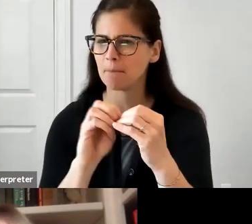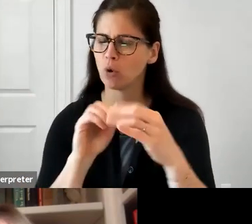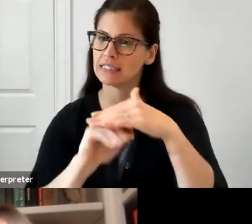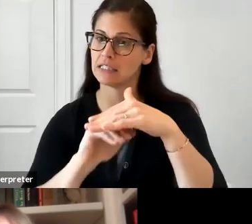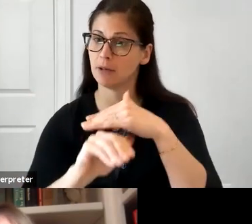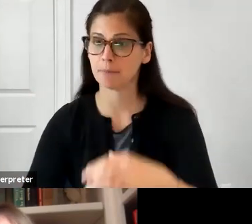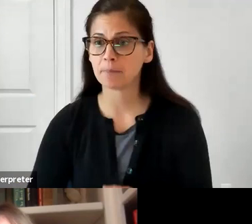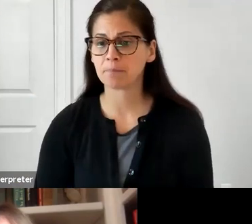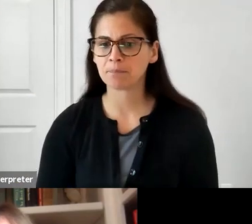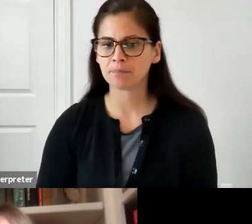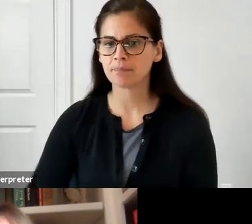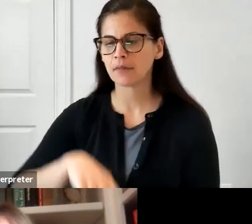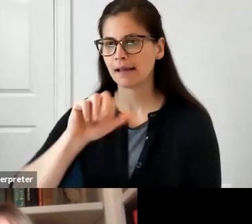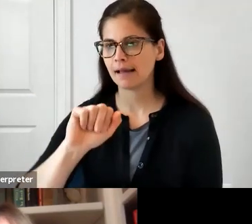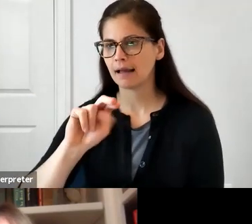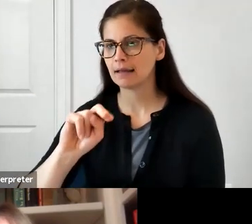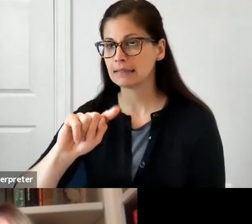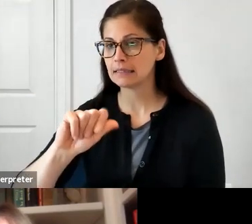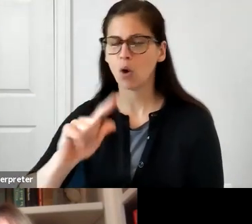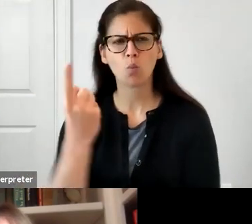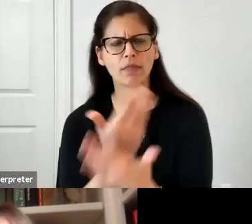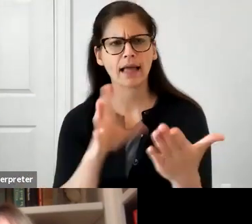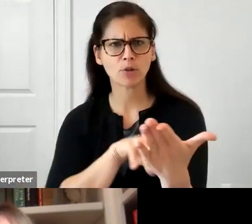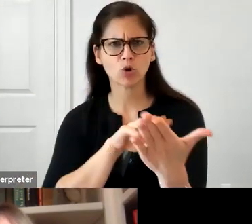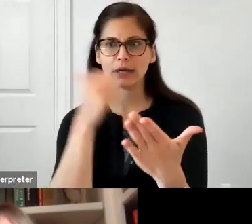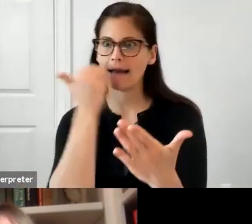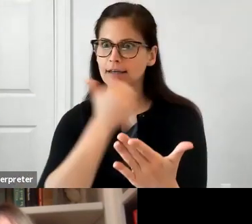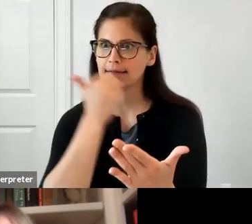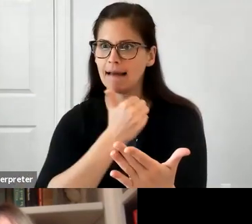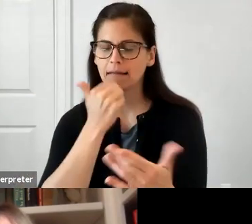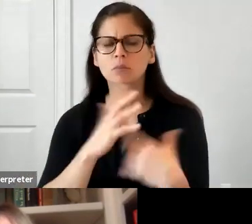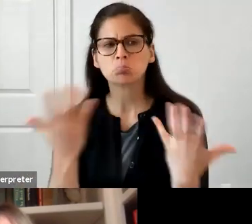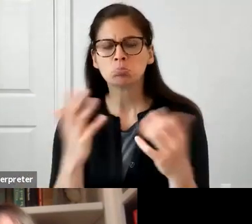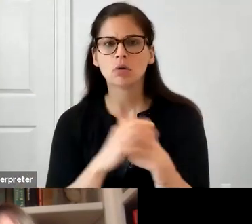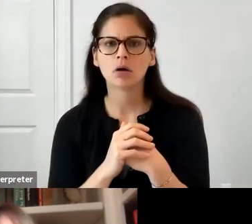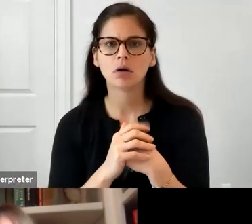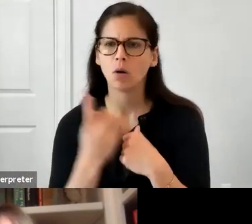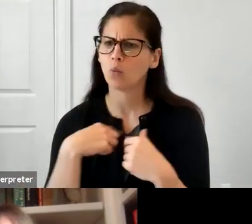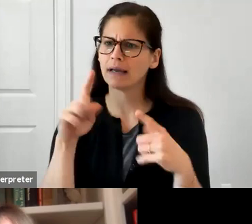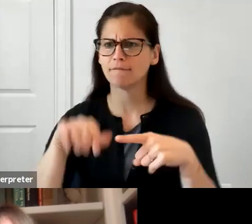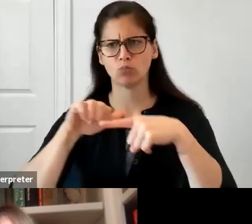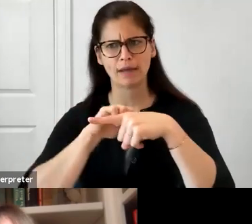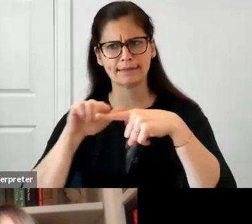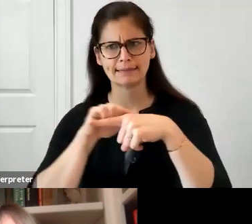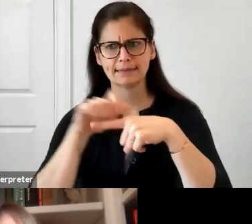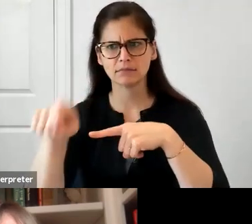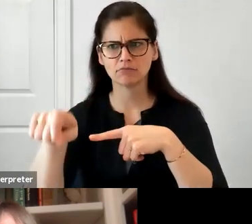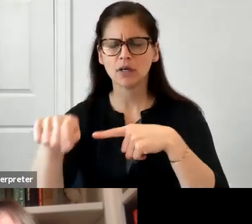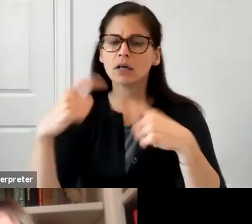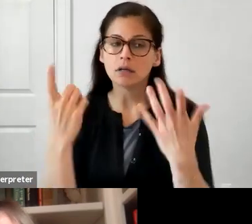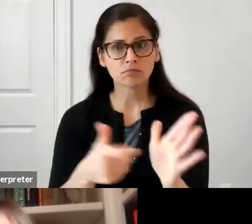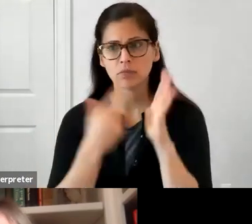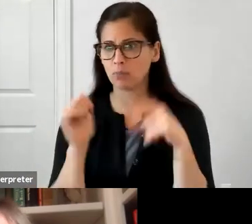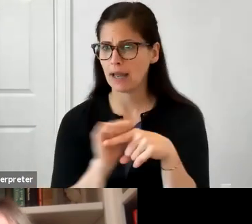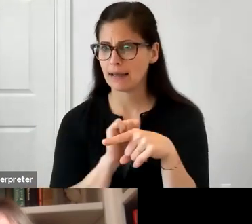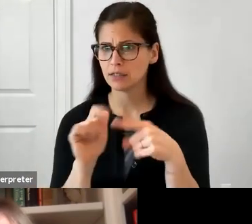accessible. You know, one of the things that I'm learning every single day, Charles, is that we have to practice. It takes practice